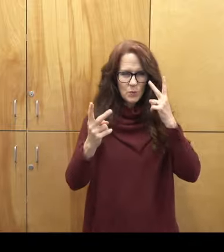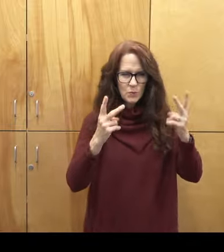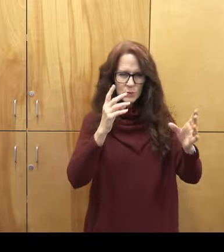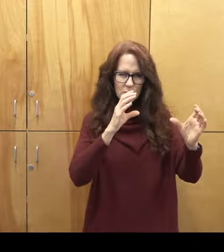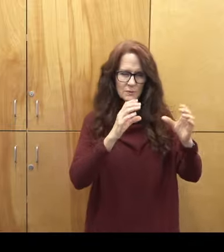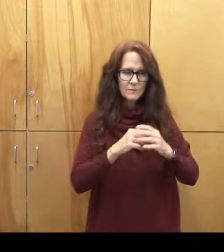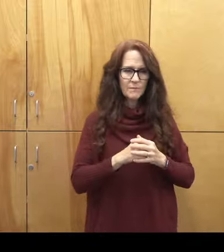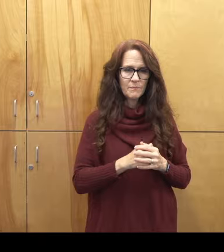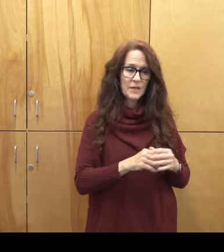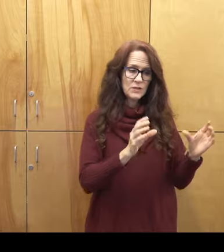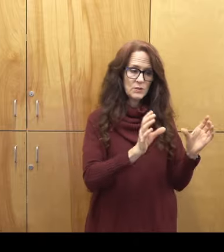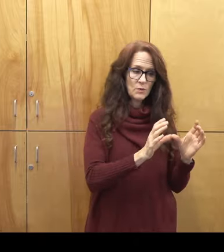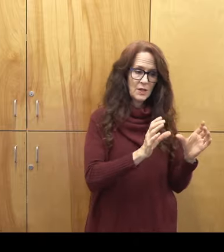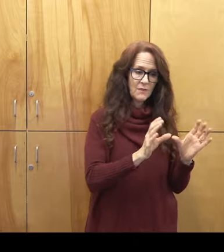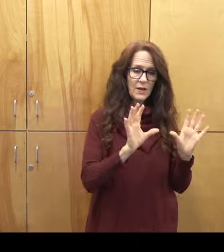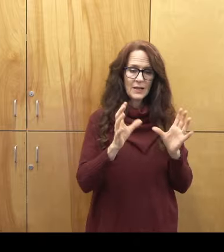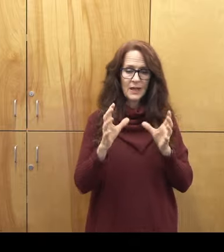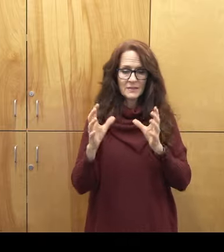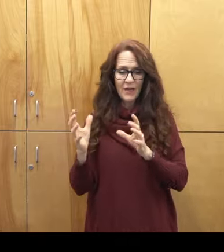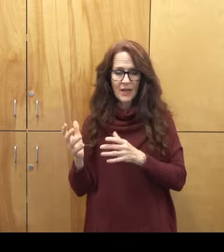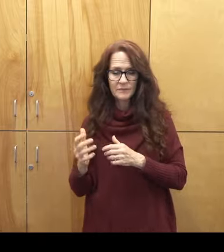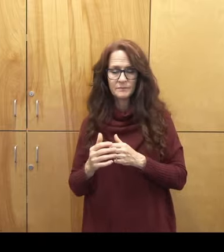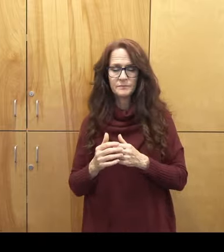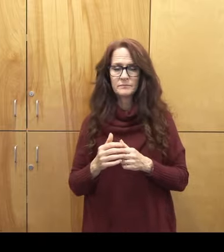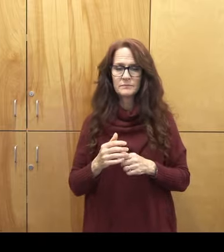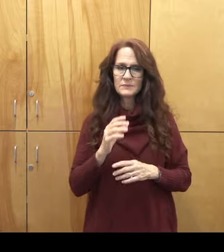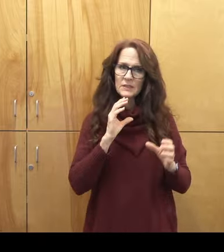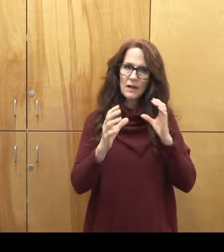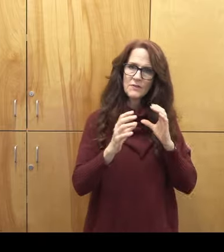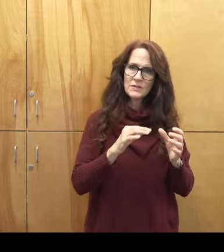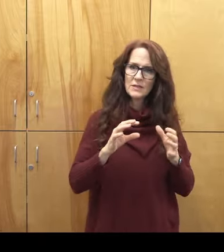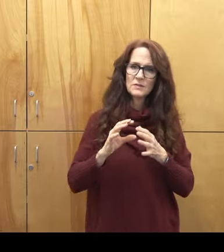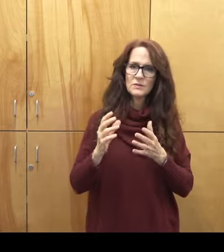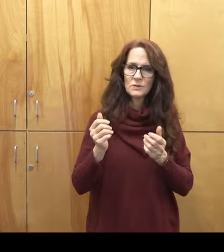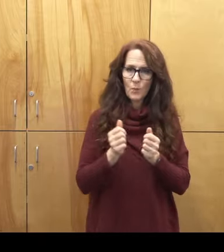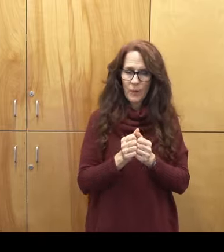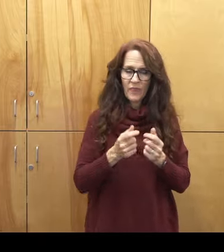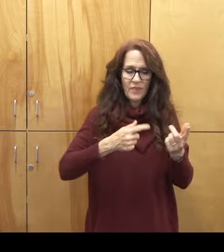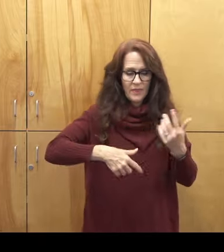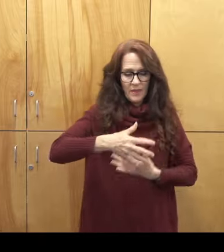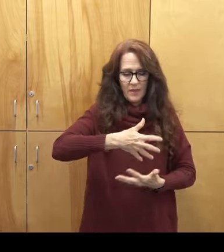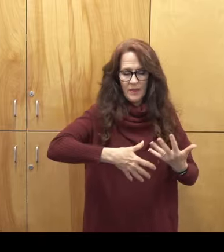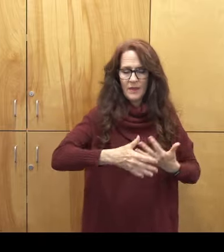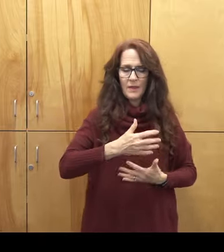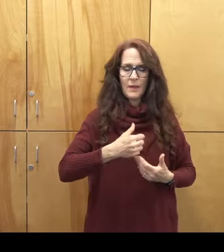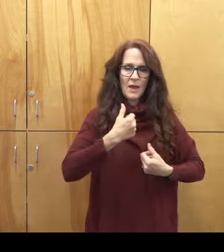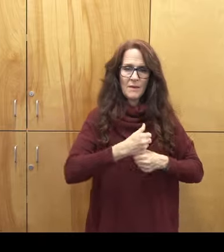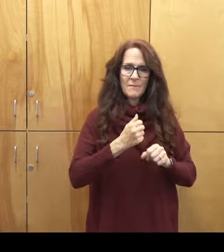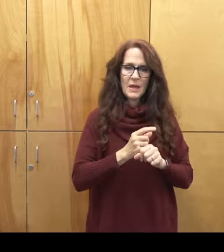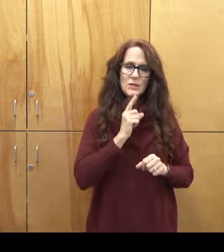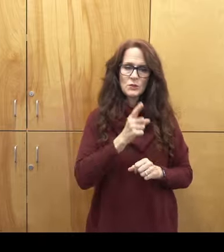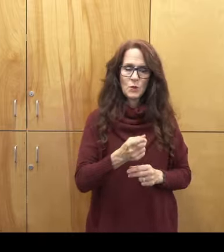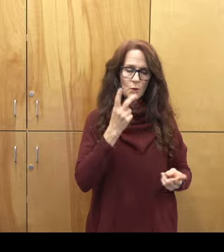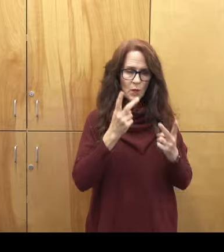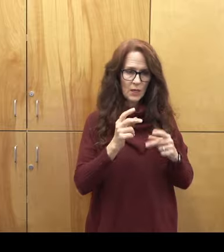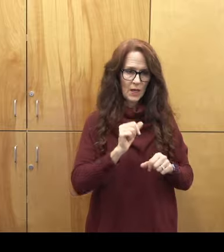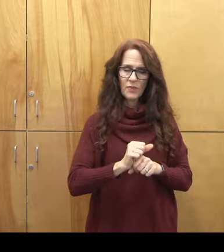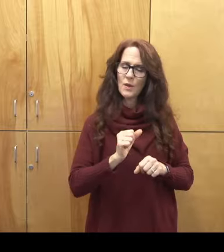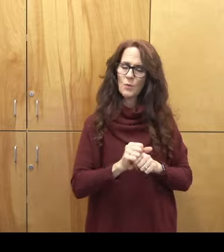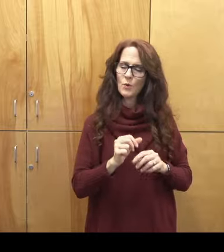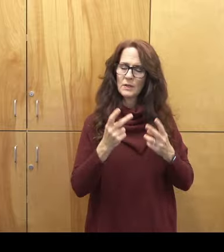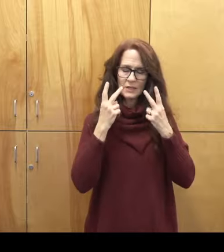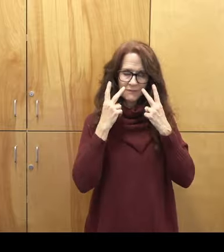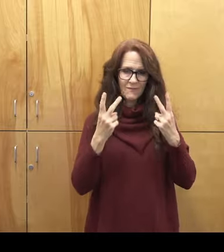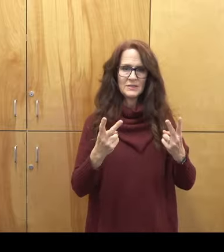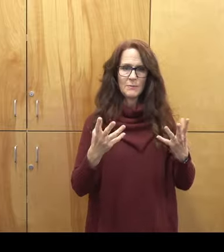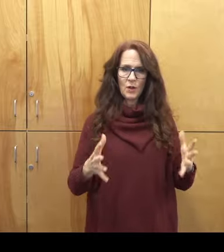with certificated, classified, and having conversations around making sure that we're looking at the work and it's very visible.